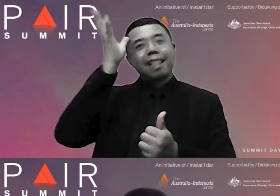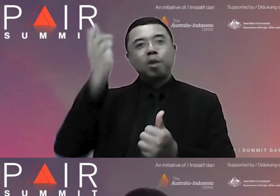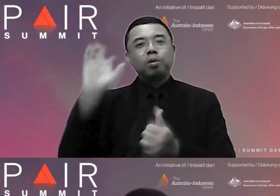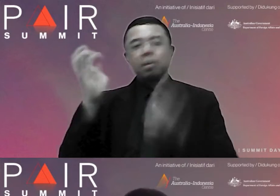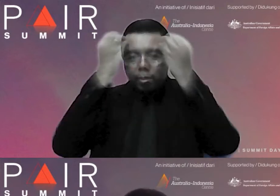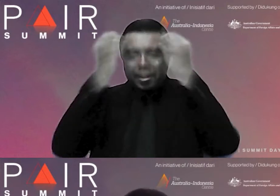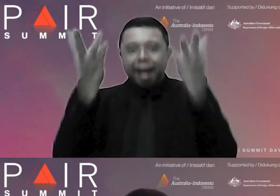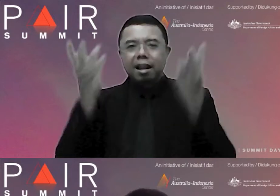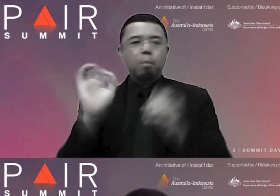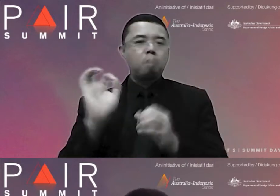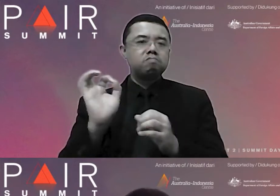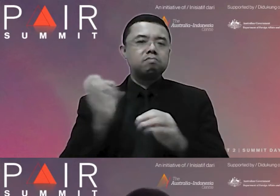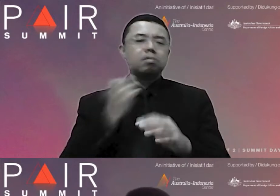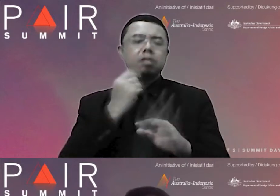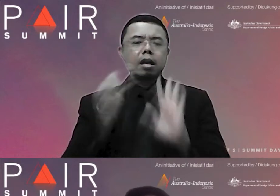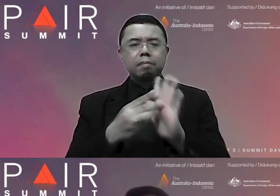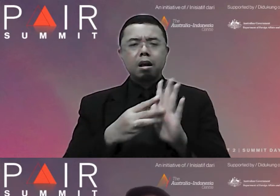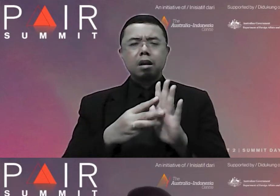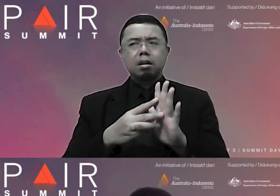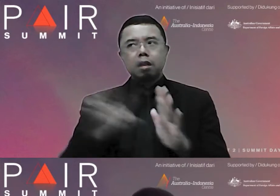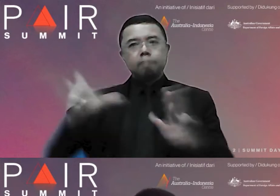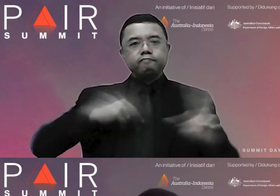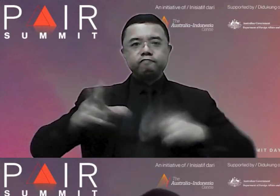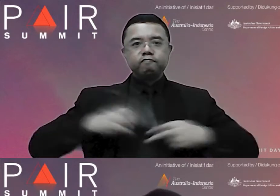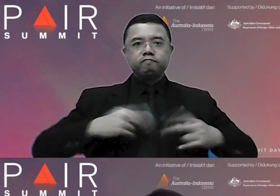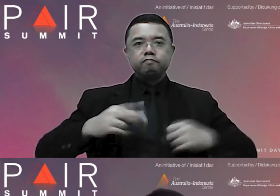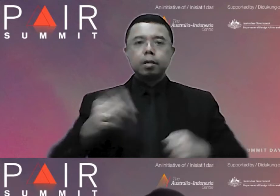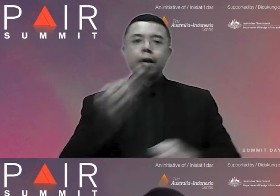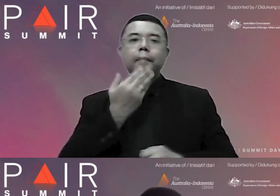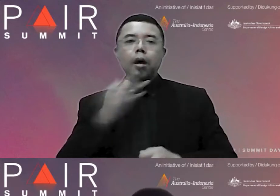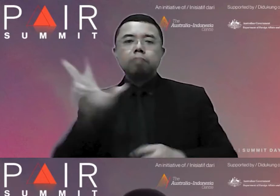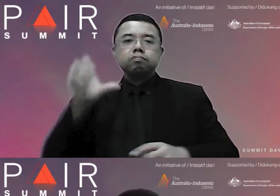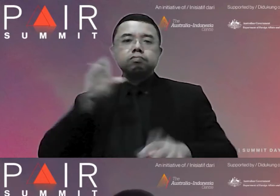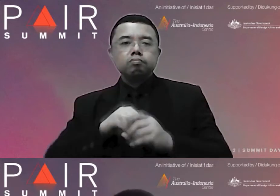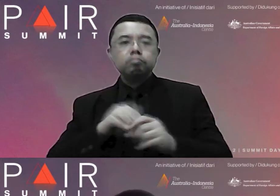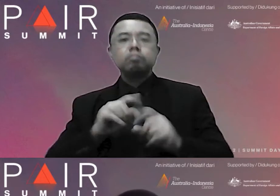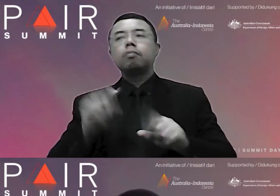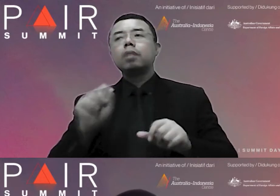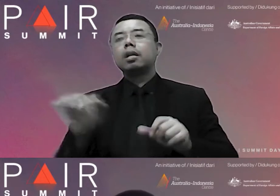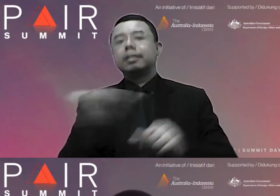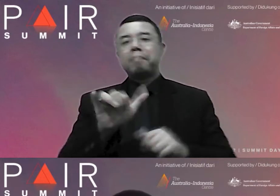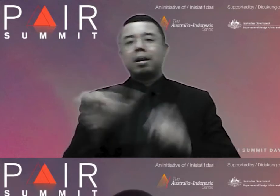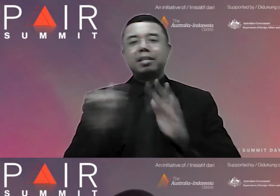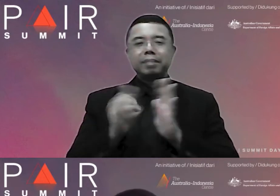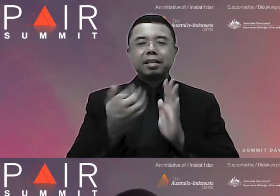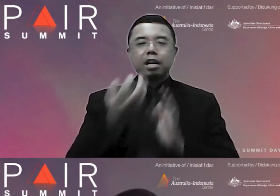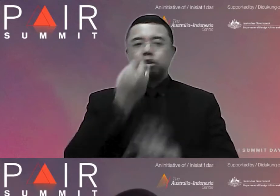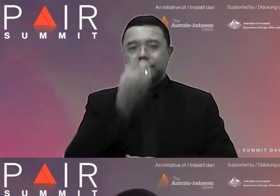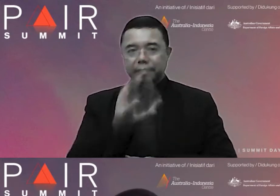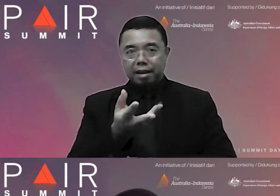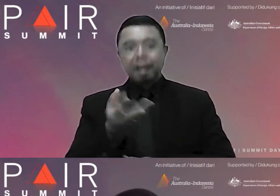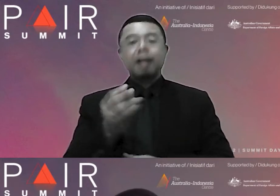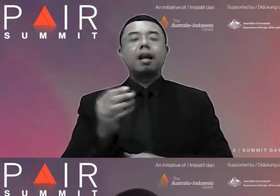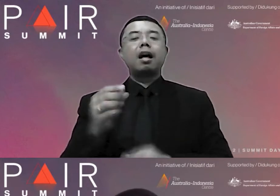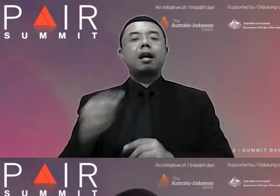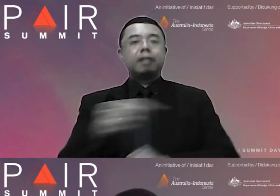that's the same as what medical workers face or feel. They start with the ignorance, but after the number